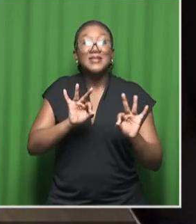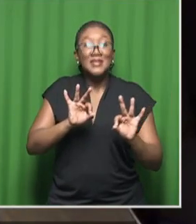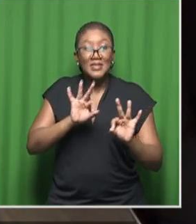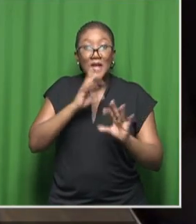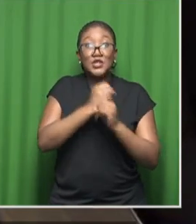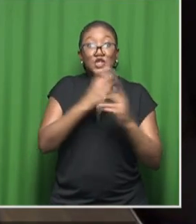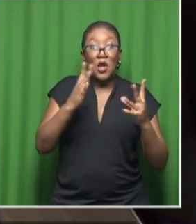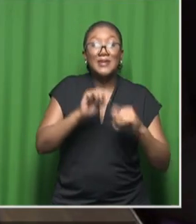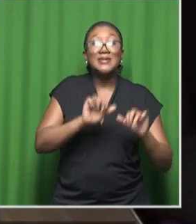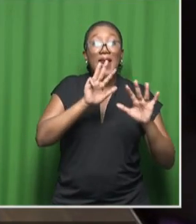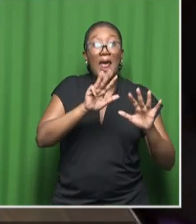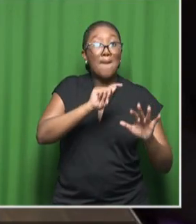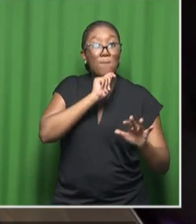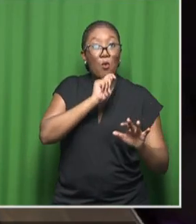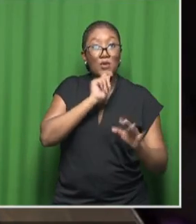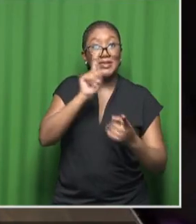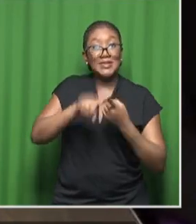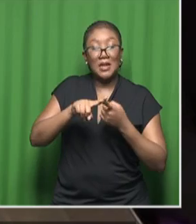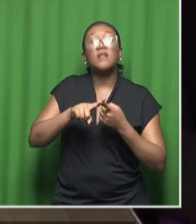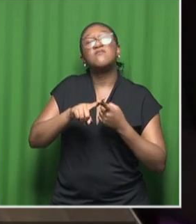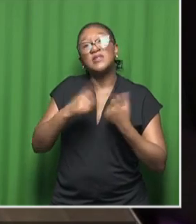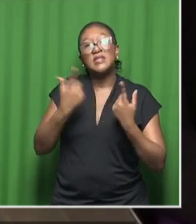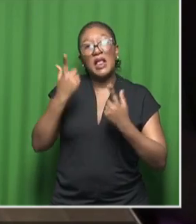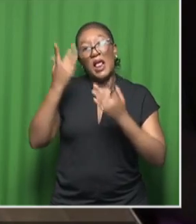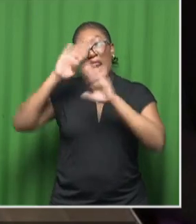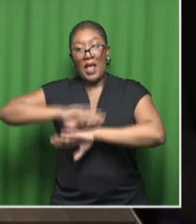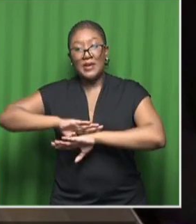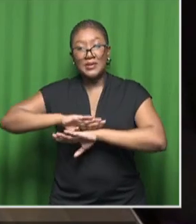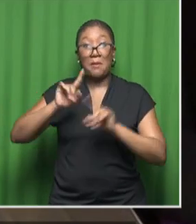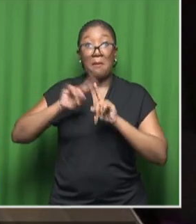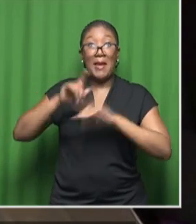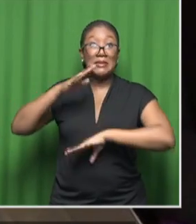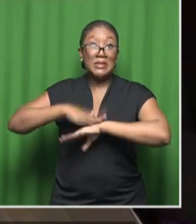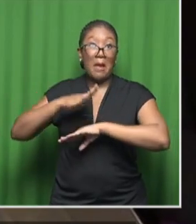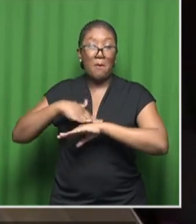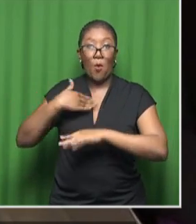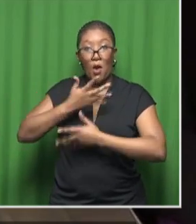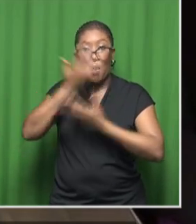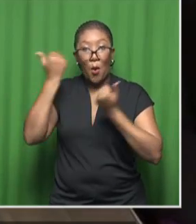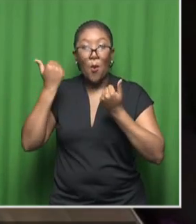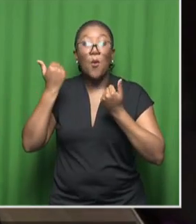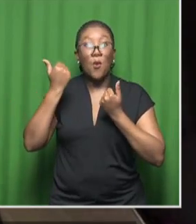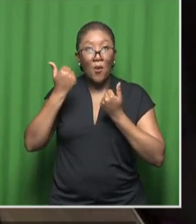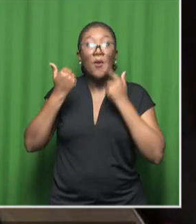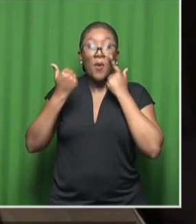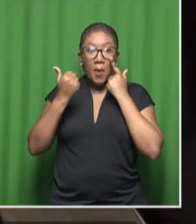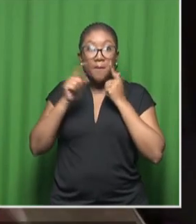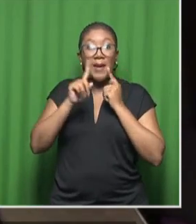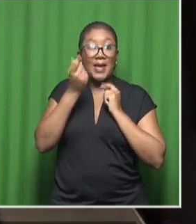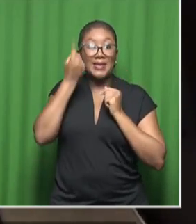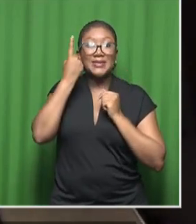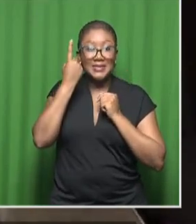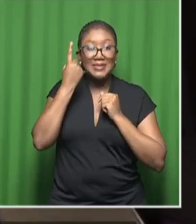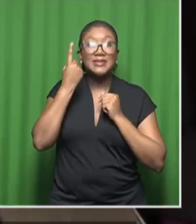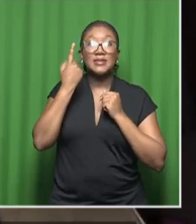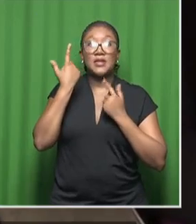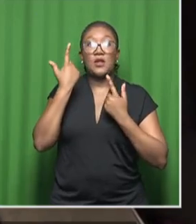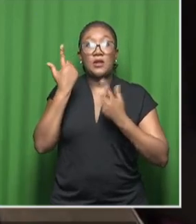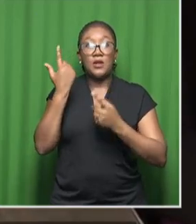really specify a time that it ends, because we believe that craftsmanship takes